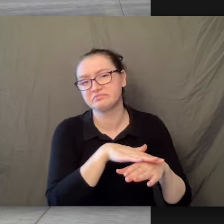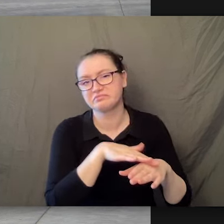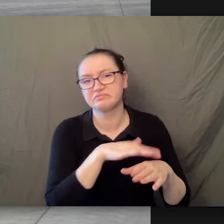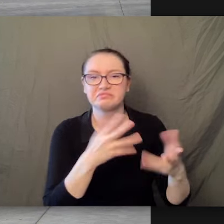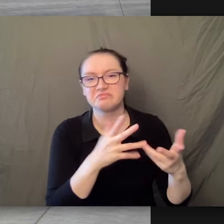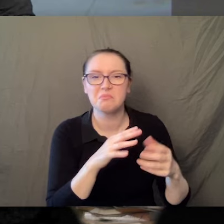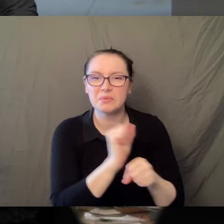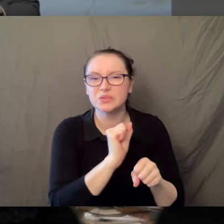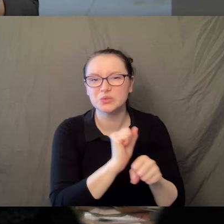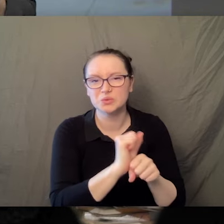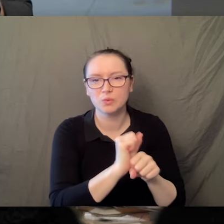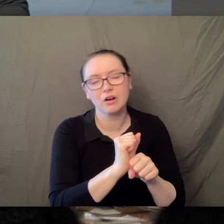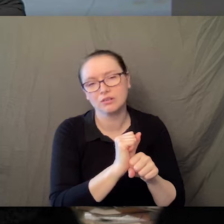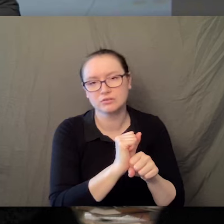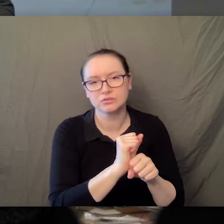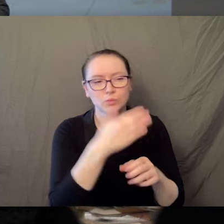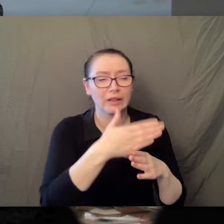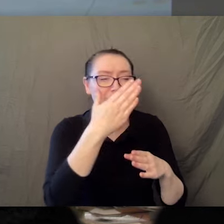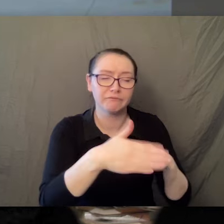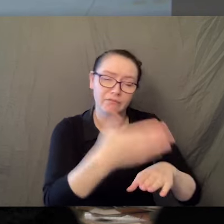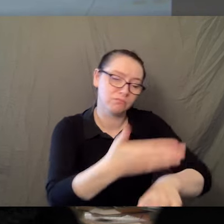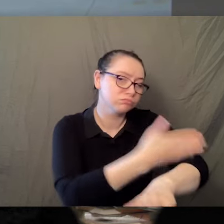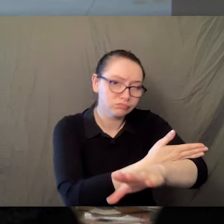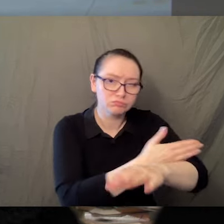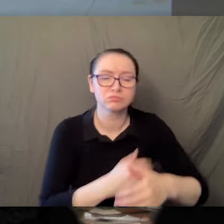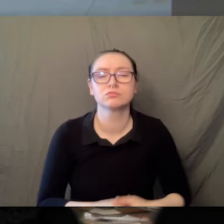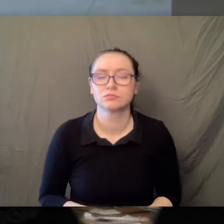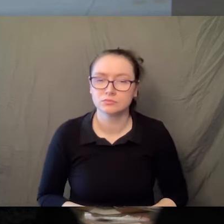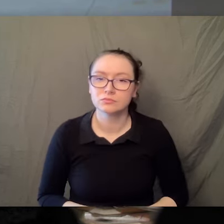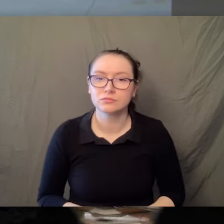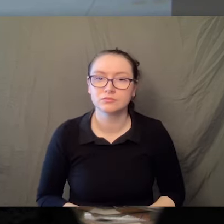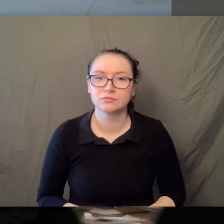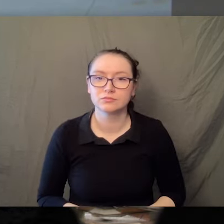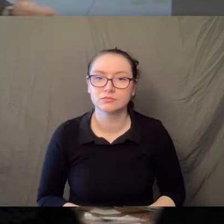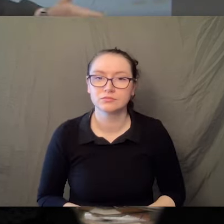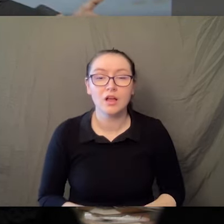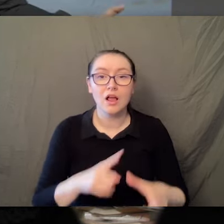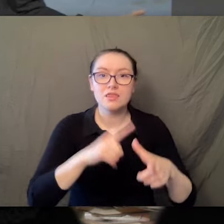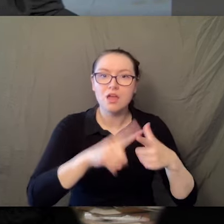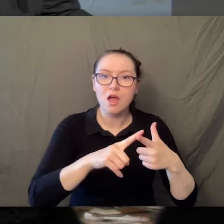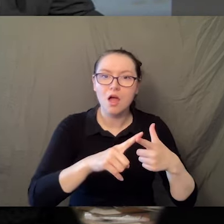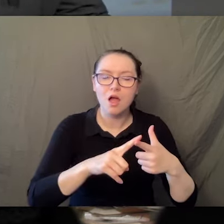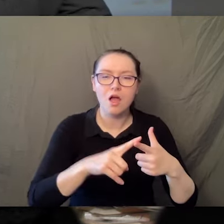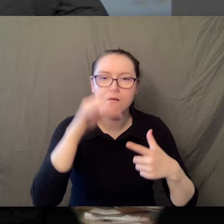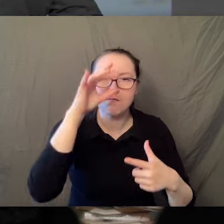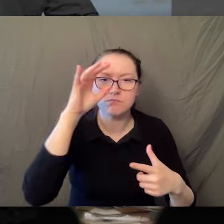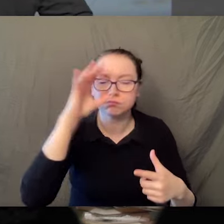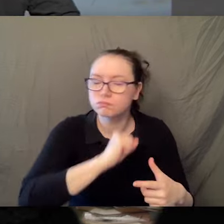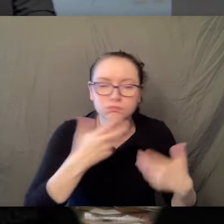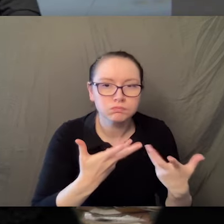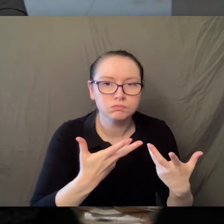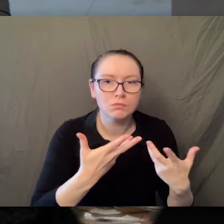water. You have to imagine what it will be like when a rocket that you have never seen, and which is still being built, finally shows